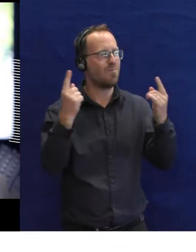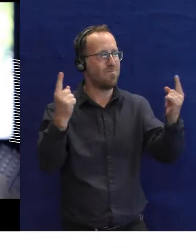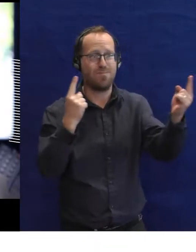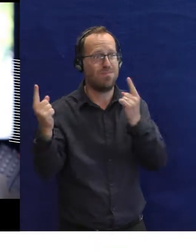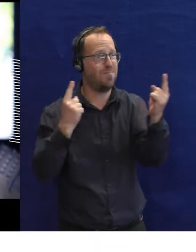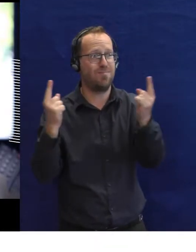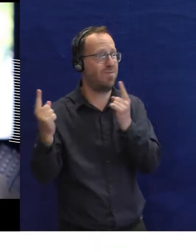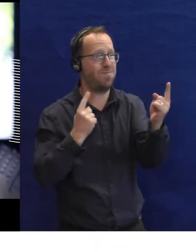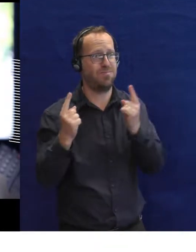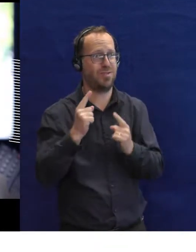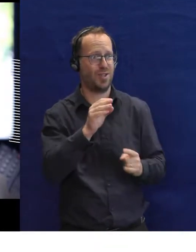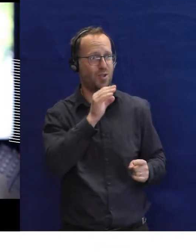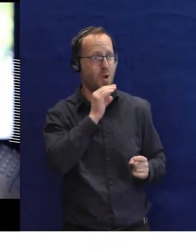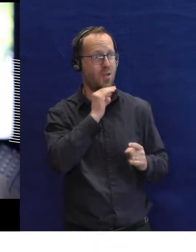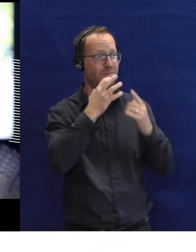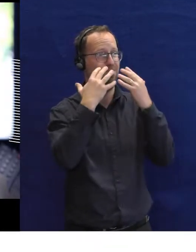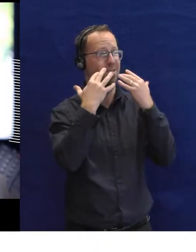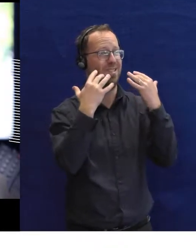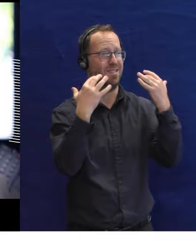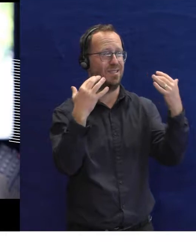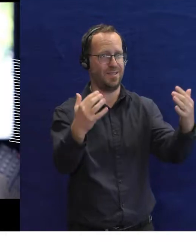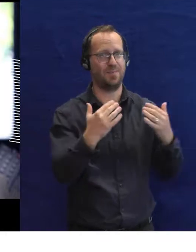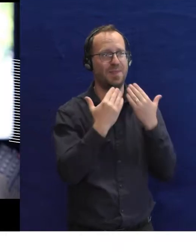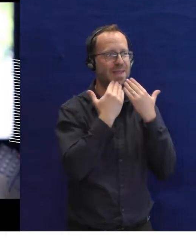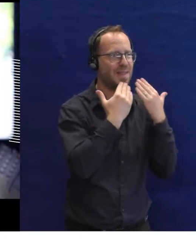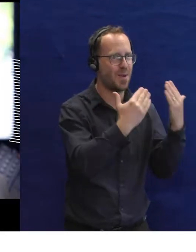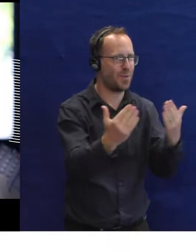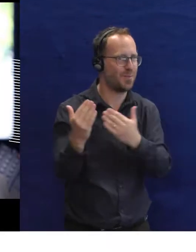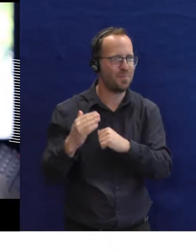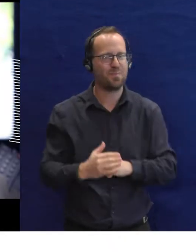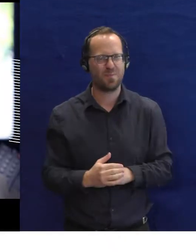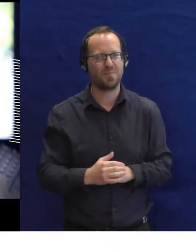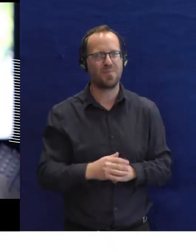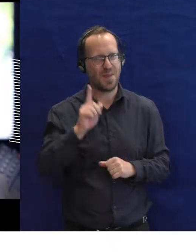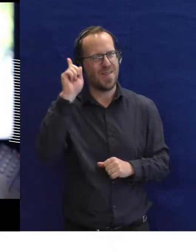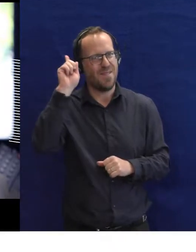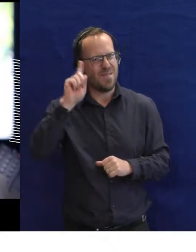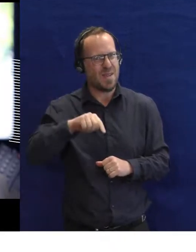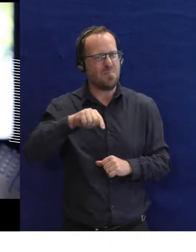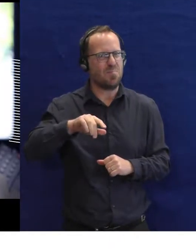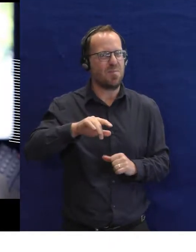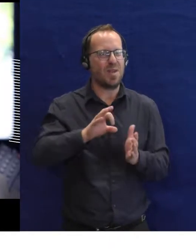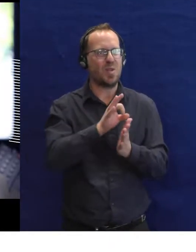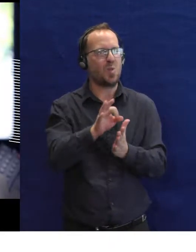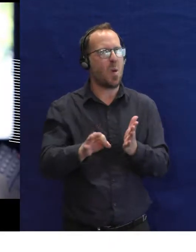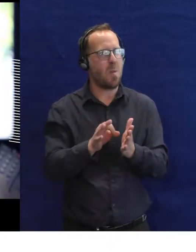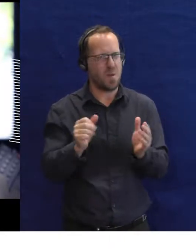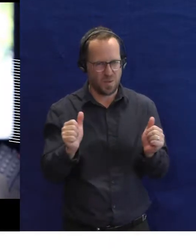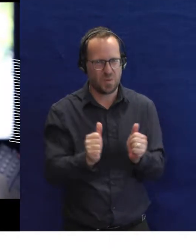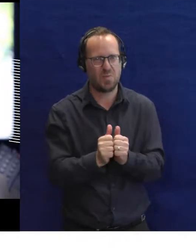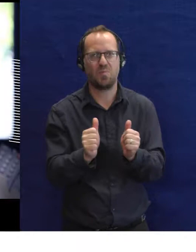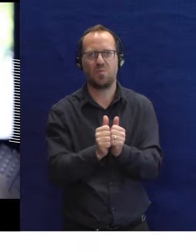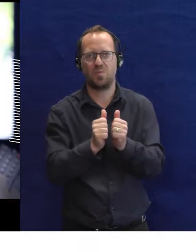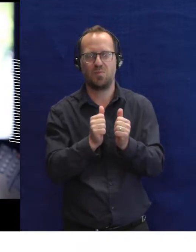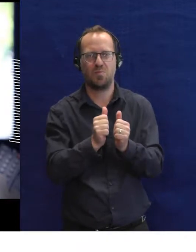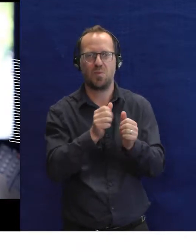very high number in a time where present events still are very exceptional.